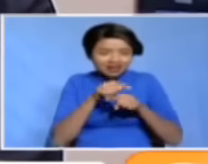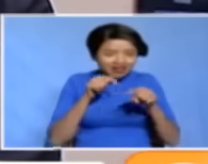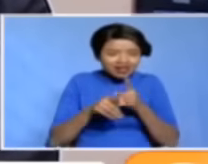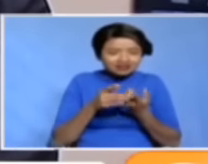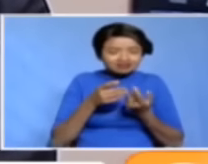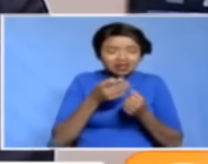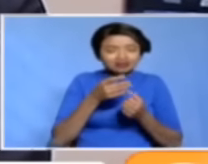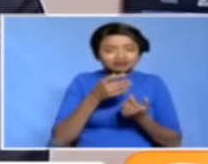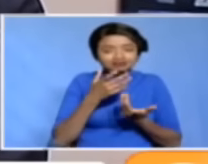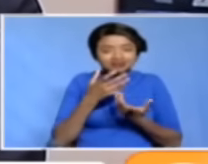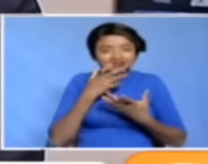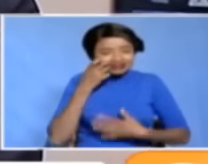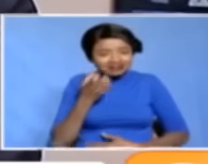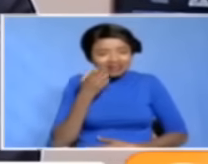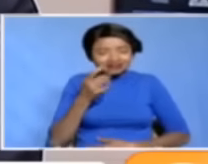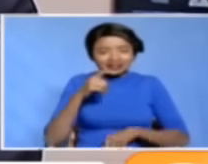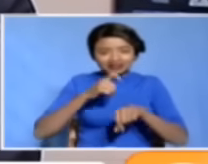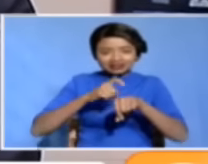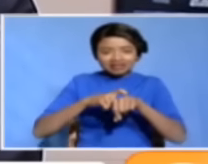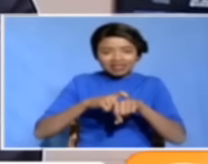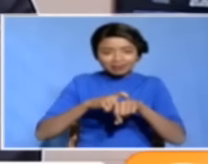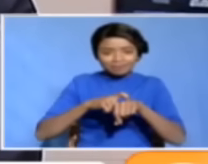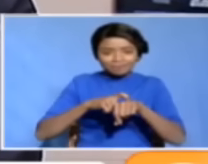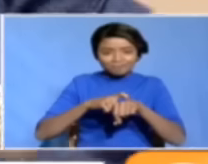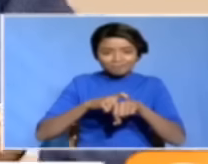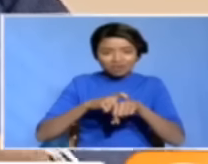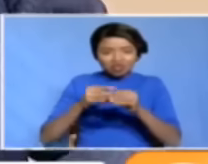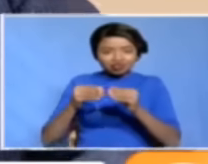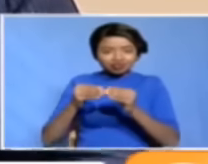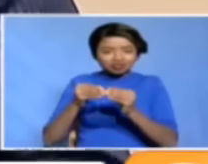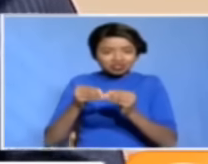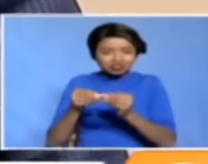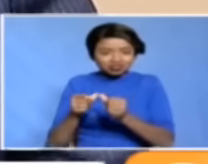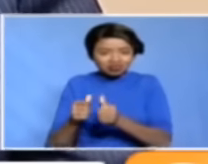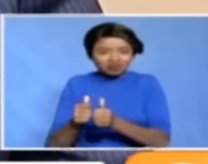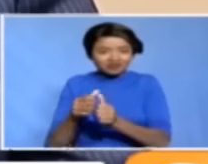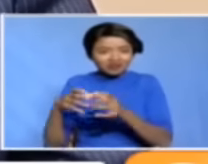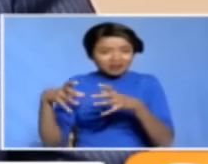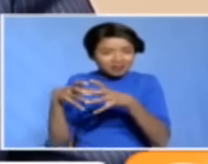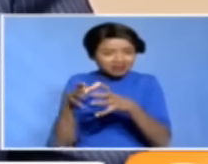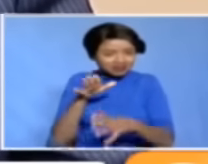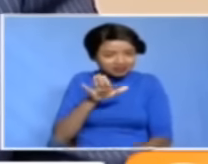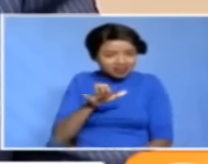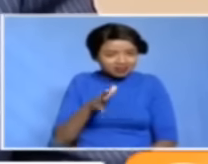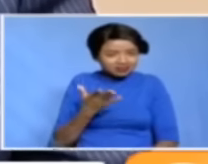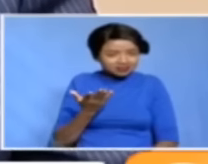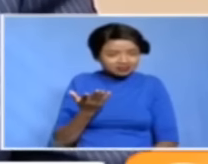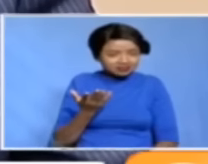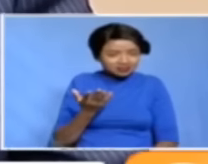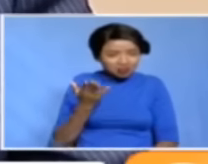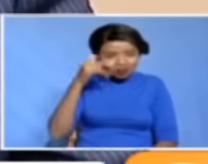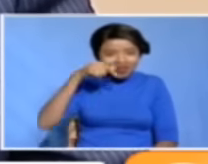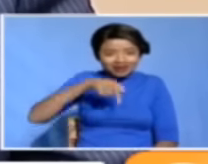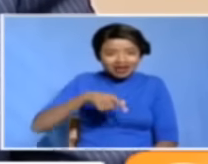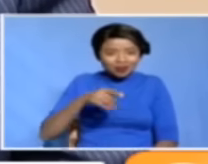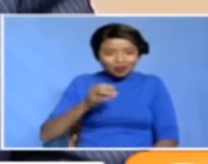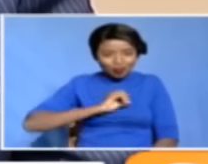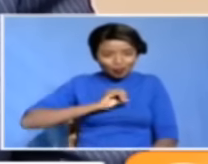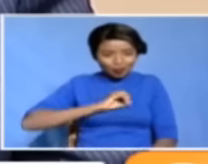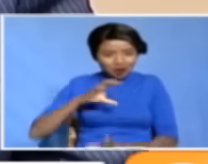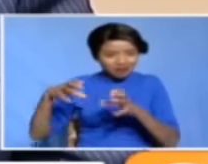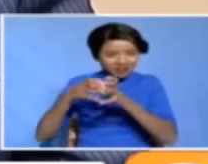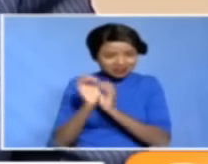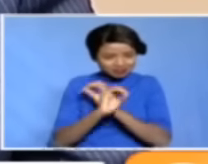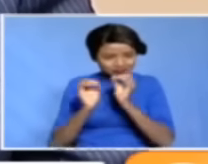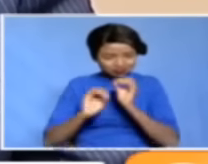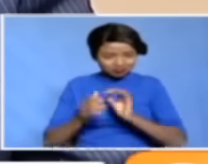say this, I don't know why he thinks this, that you are now partyless. So do you regret dissolving? He's saying you're now partyless. Do you regret dissolving the URP party? You